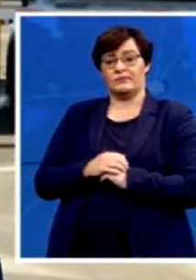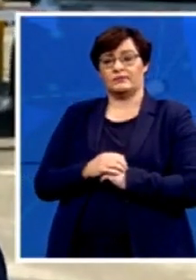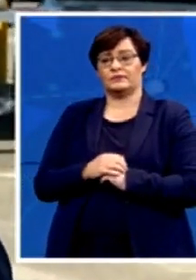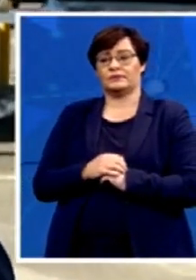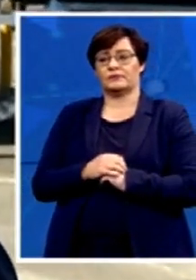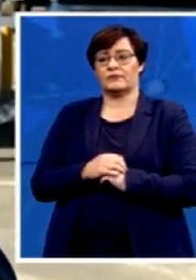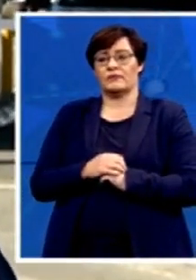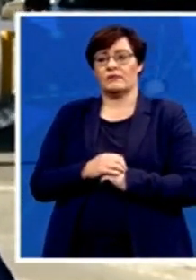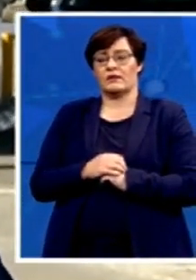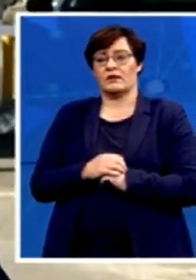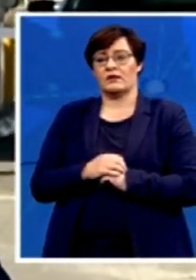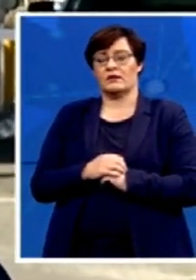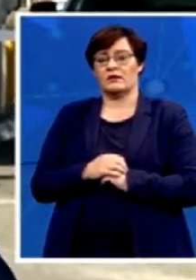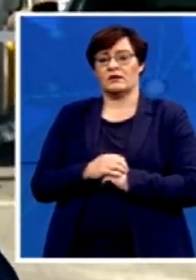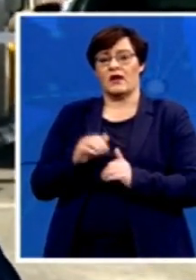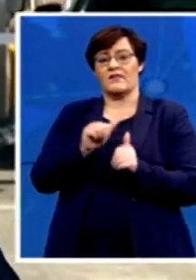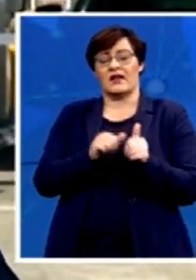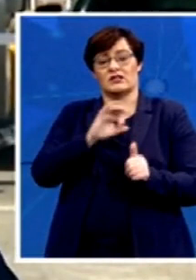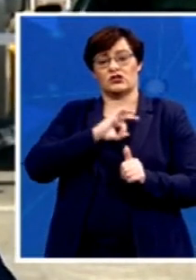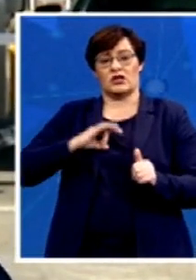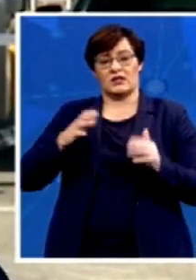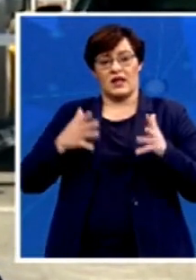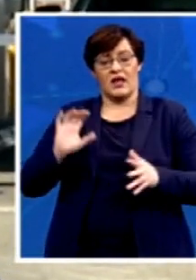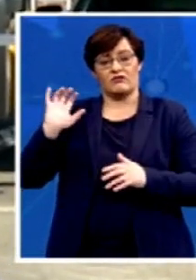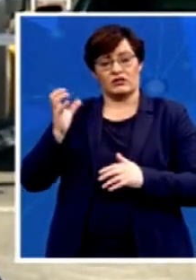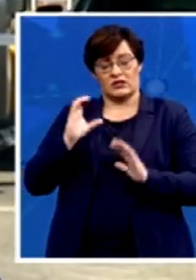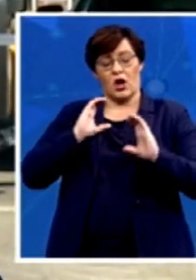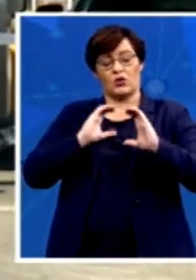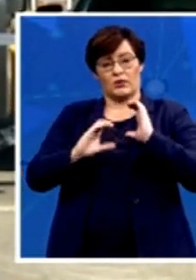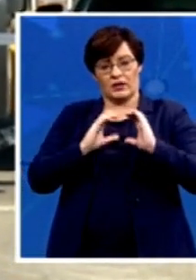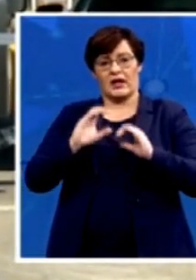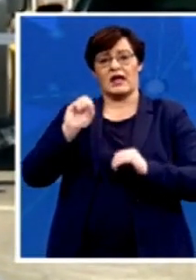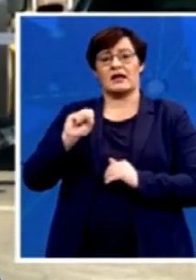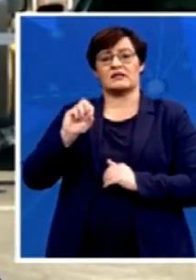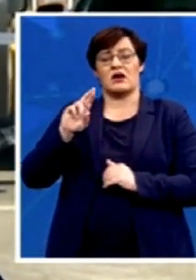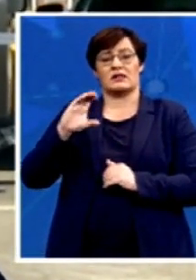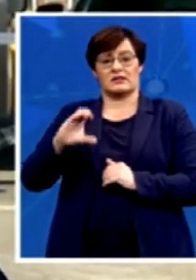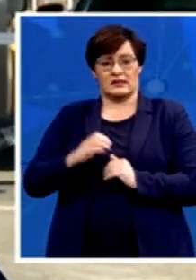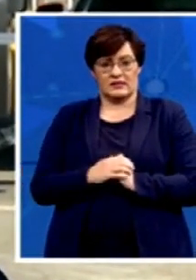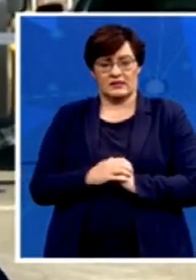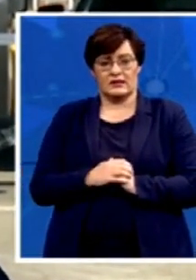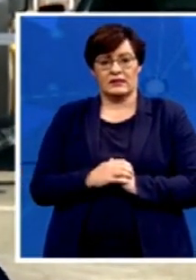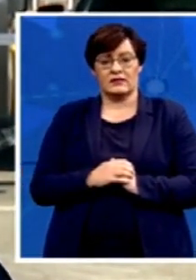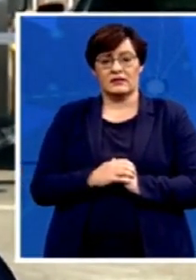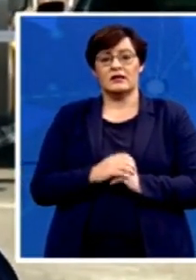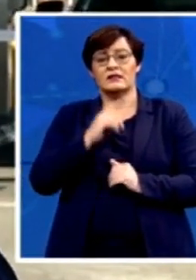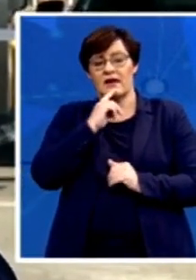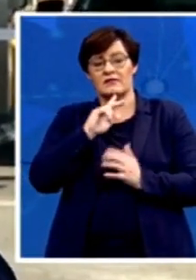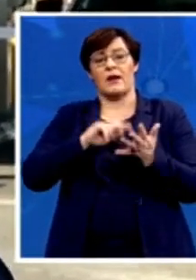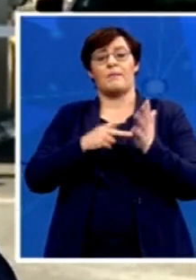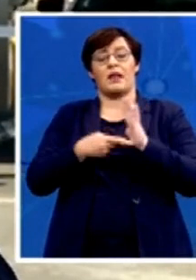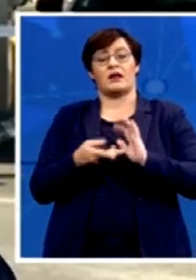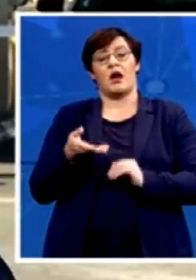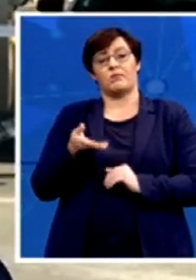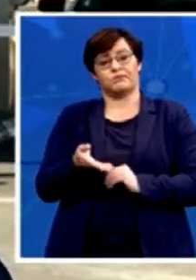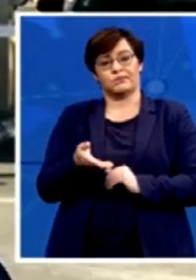State has communicated to the student populace of the University of the Free State that there's a plan in place by the institution to move towards